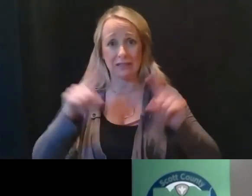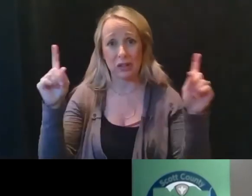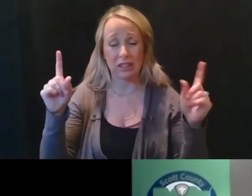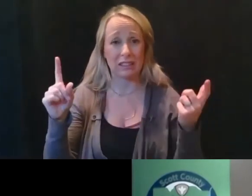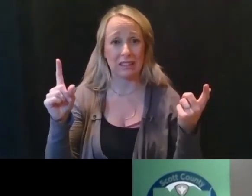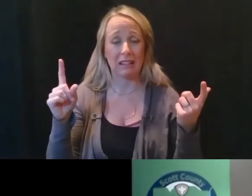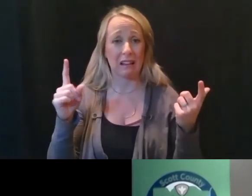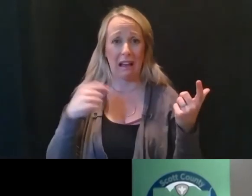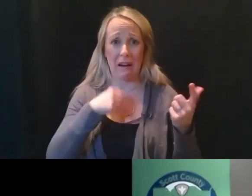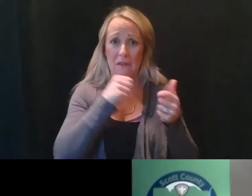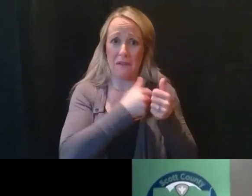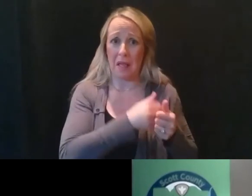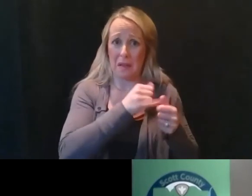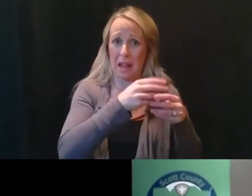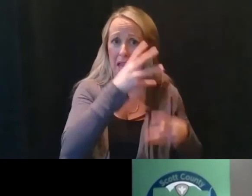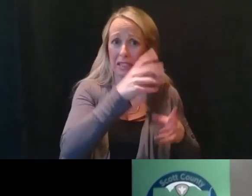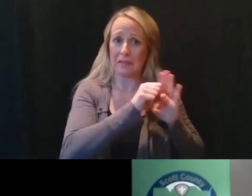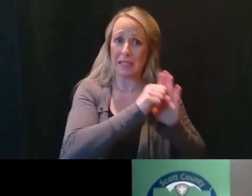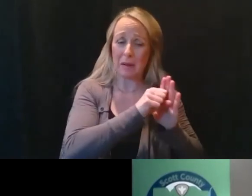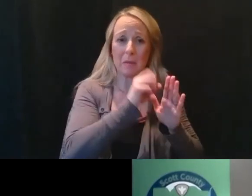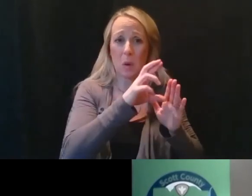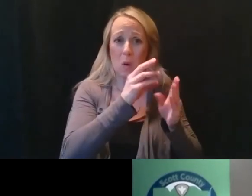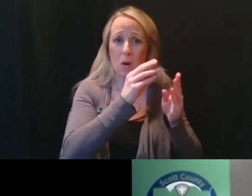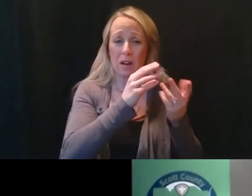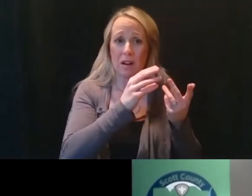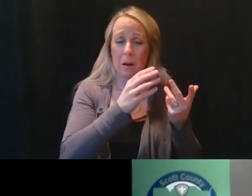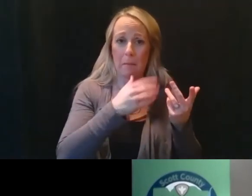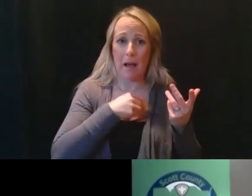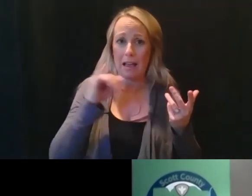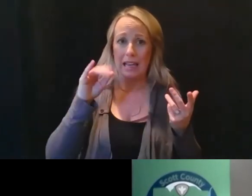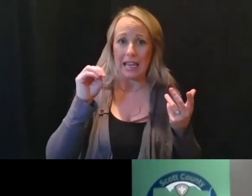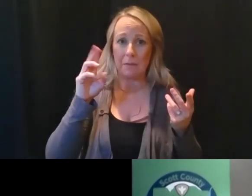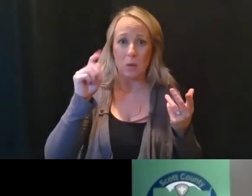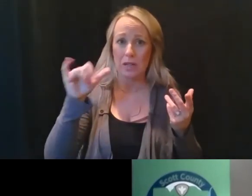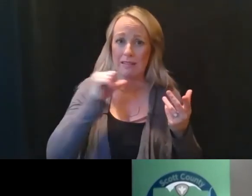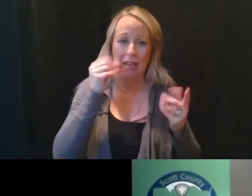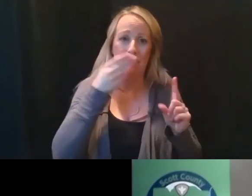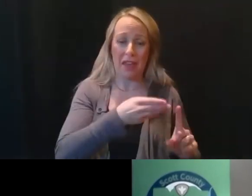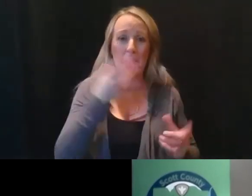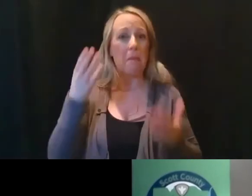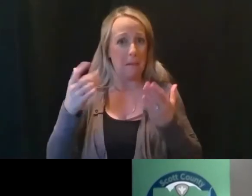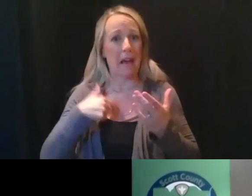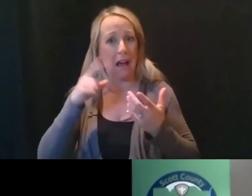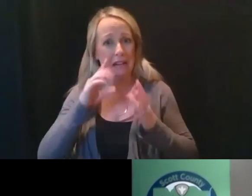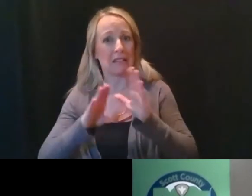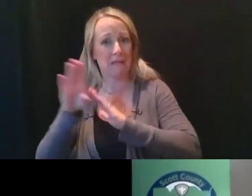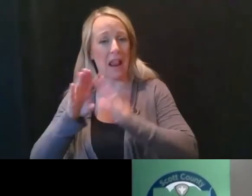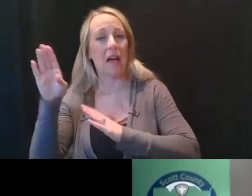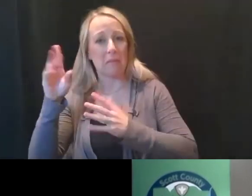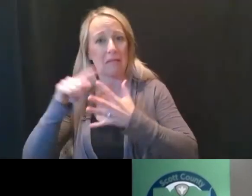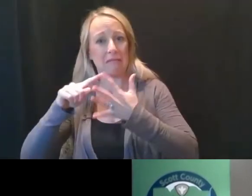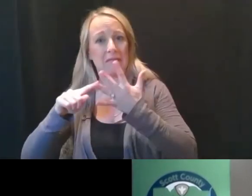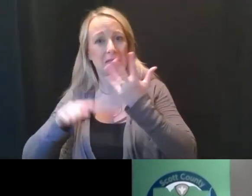may not. So we both need to continue those public health practices to which we become accustomed.